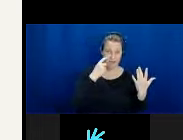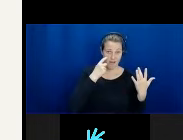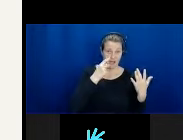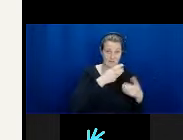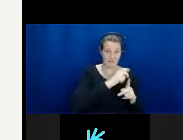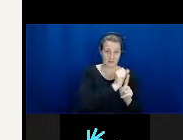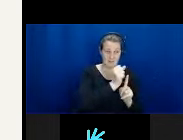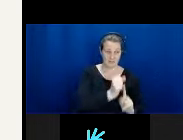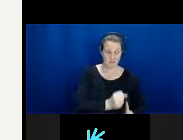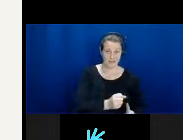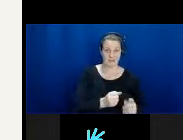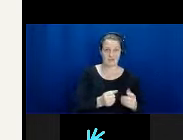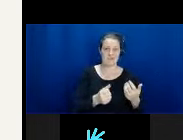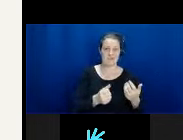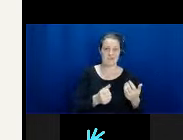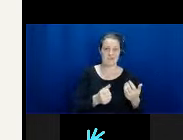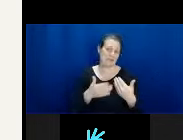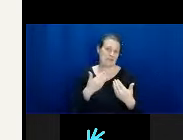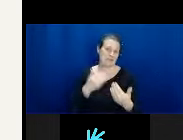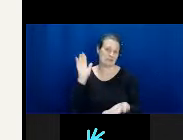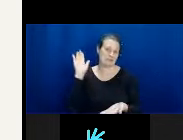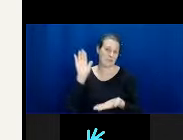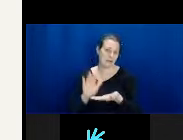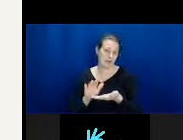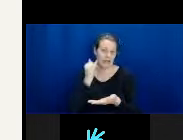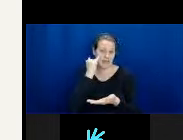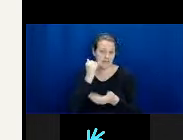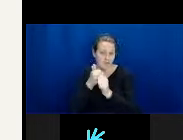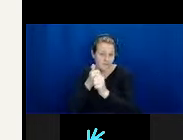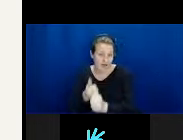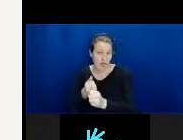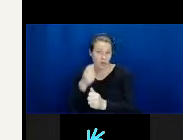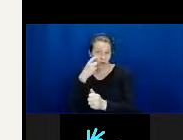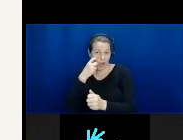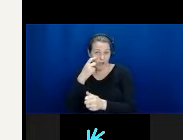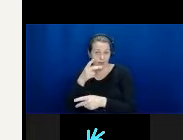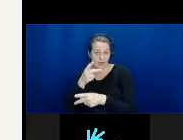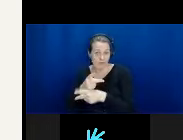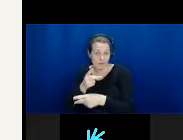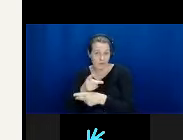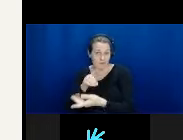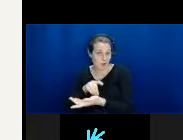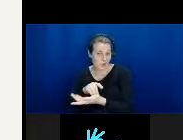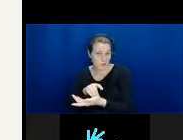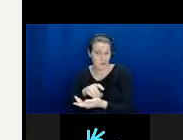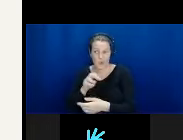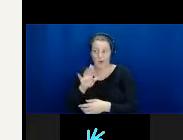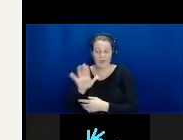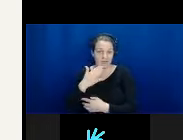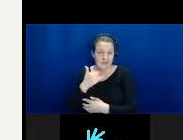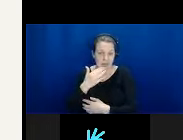mitigated by being followed by a primary care optometrist or having their diabetes well